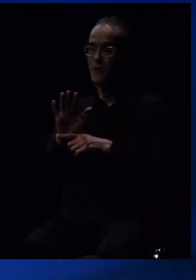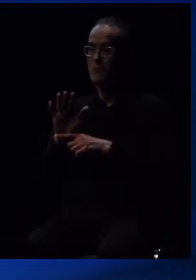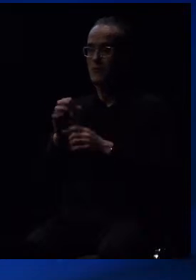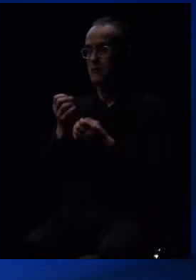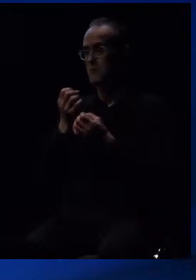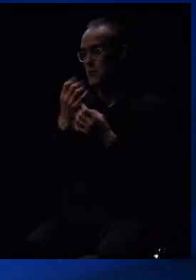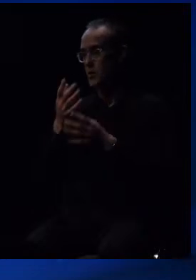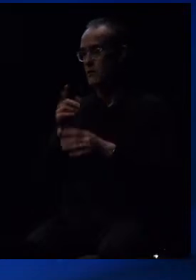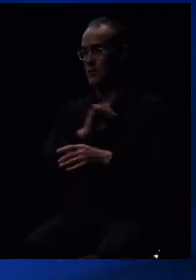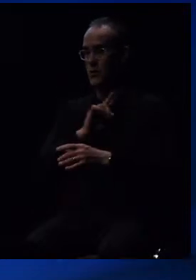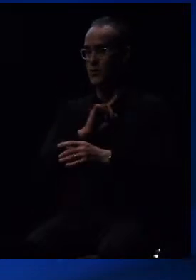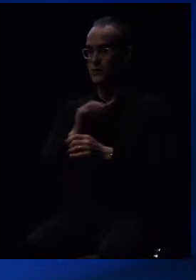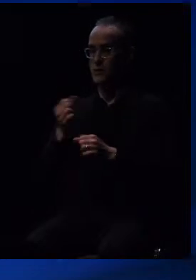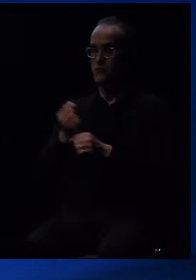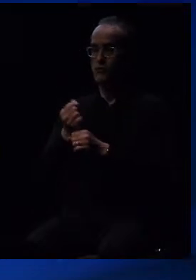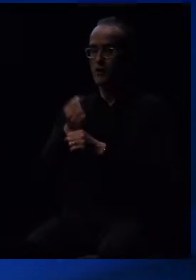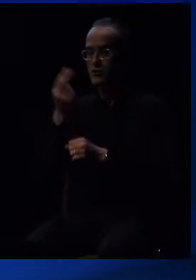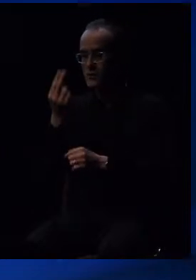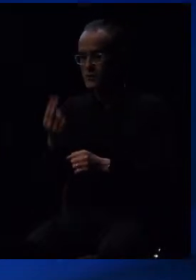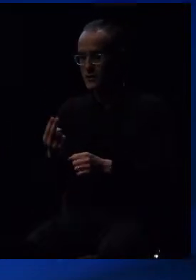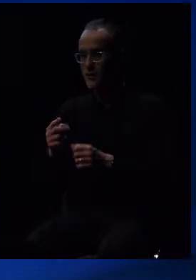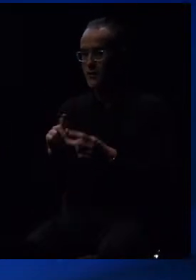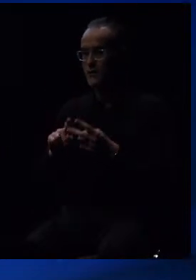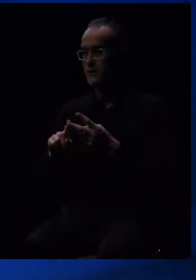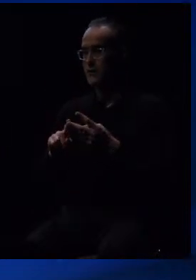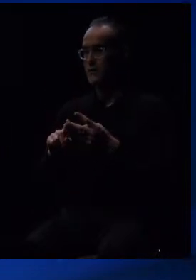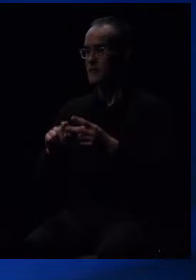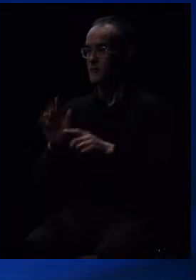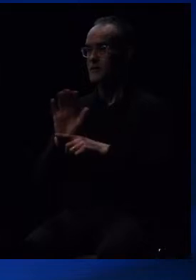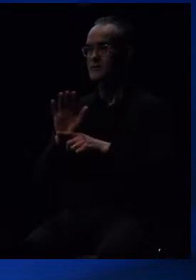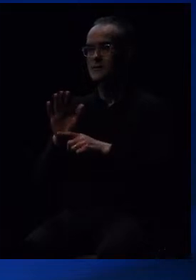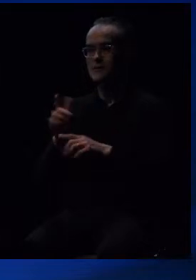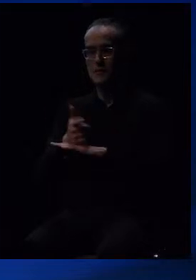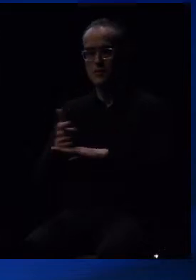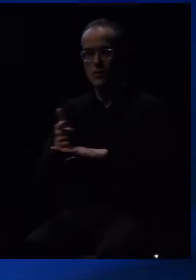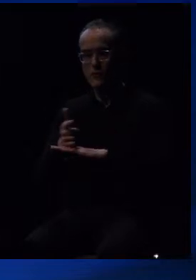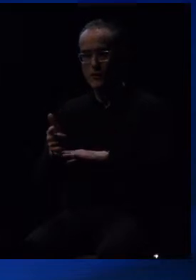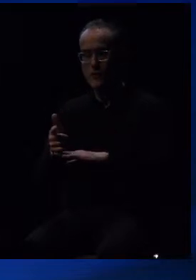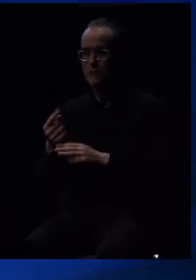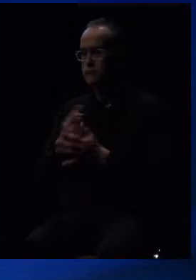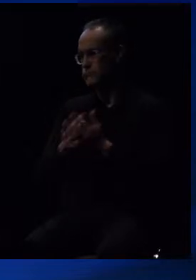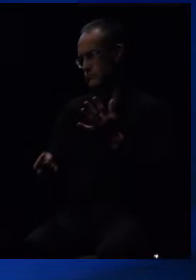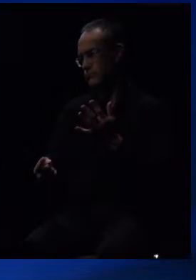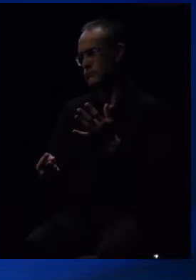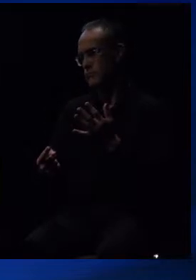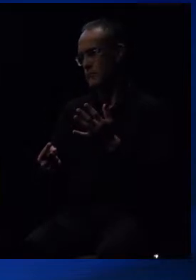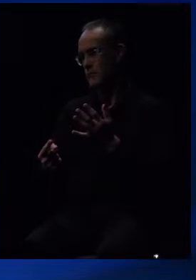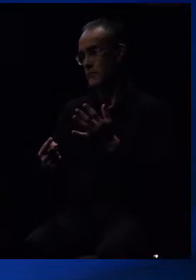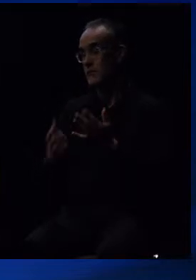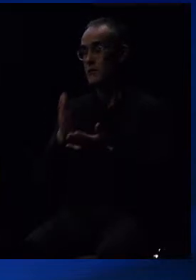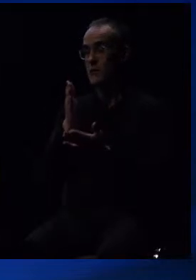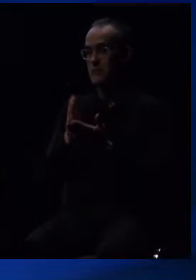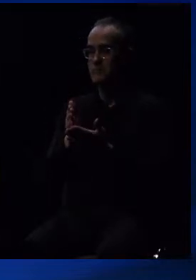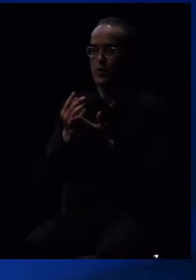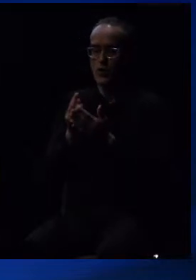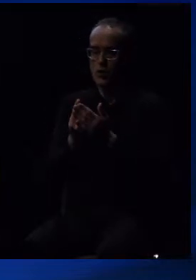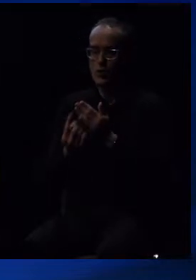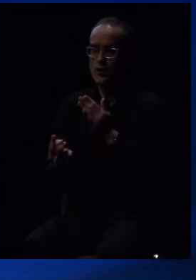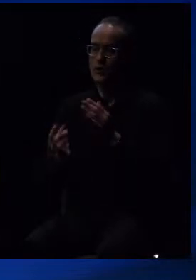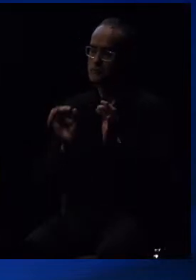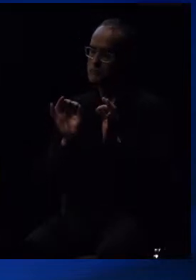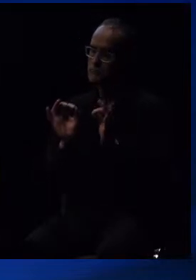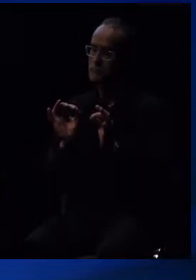design, cinematography, and all those beautiful references. I mean, in many ways, this is a very unique project,